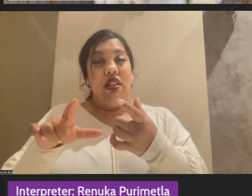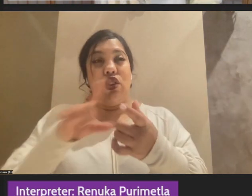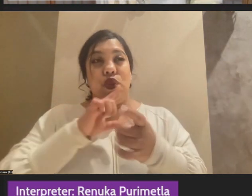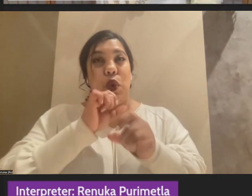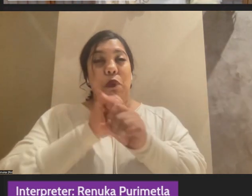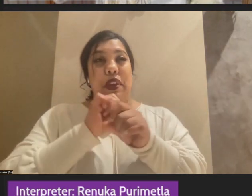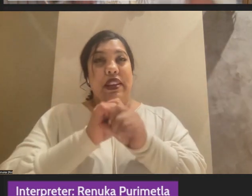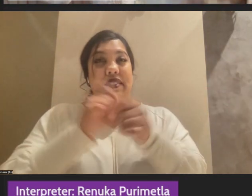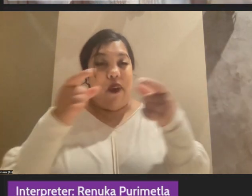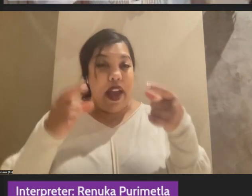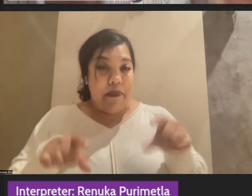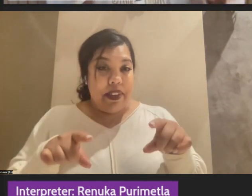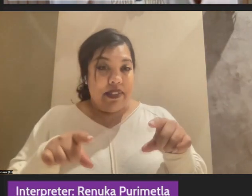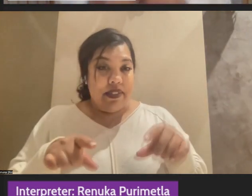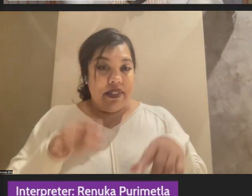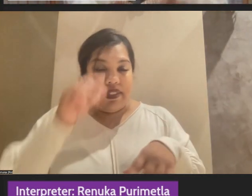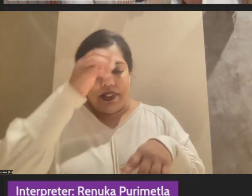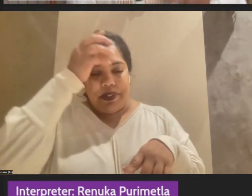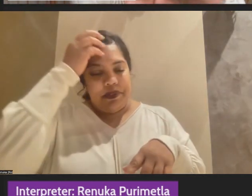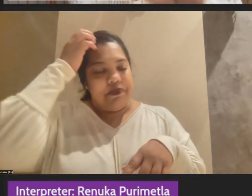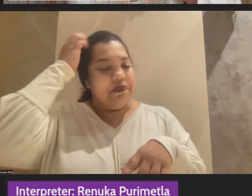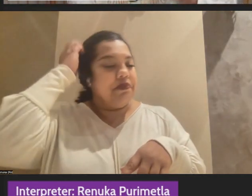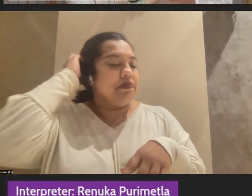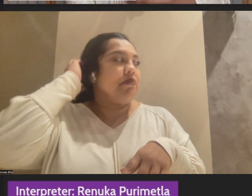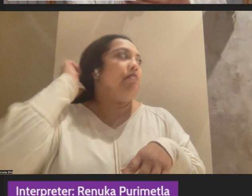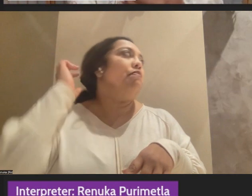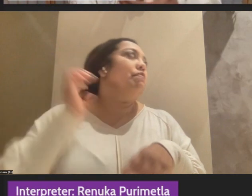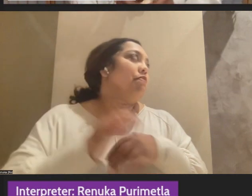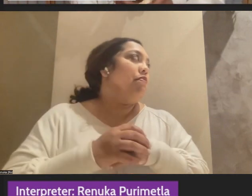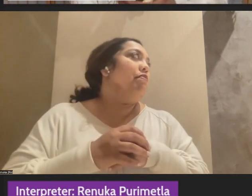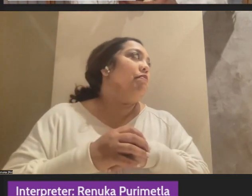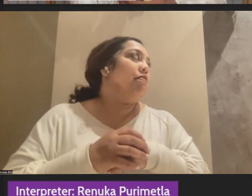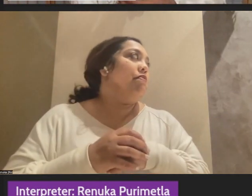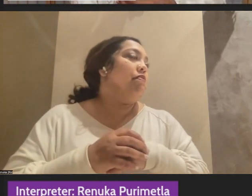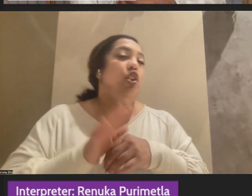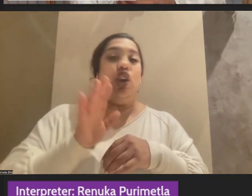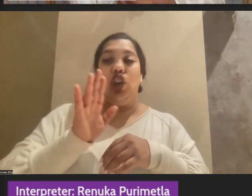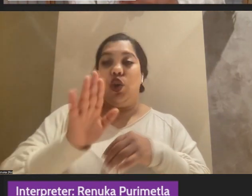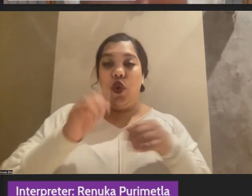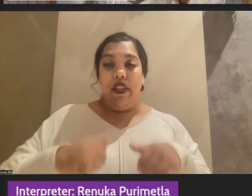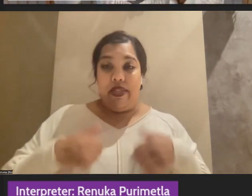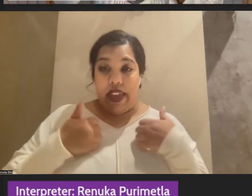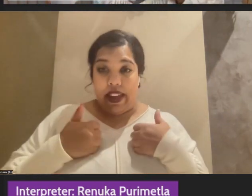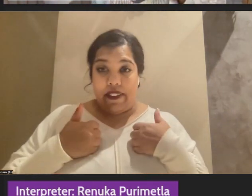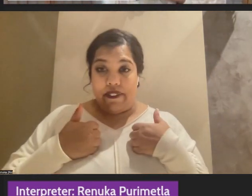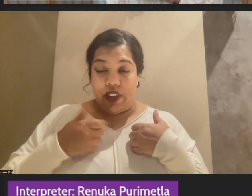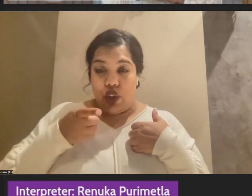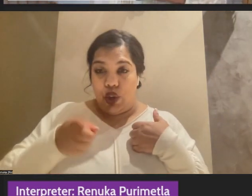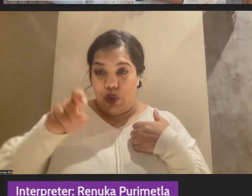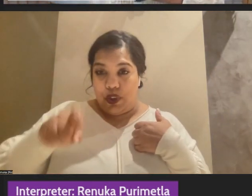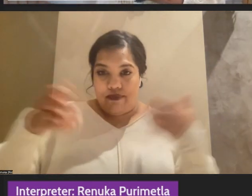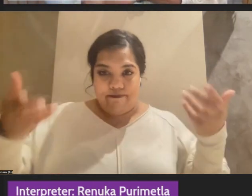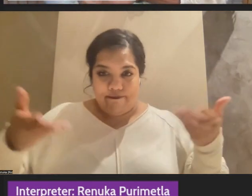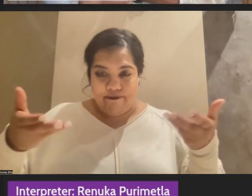Now, part of that is, what do you, in your own life, what do you need for your